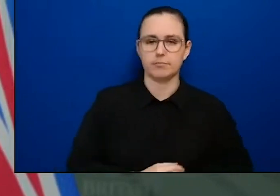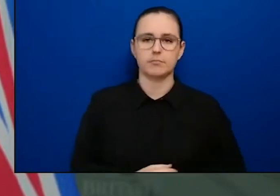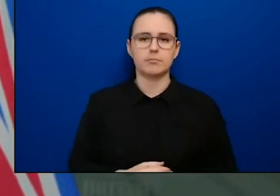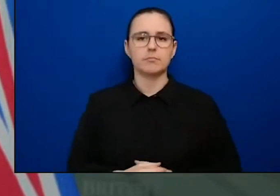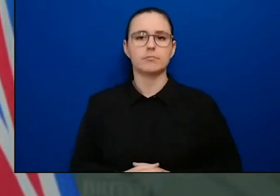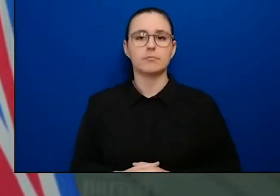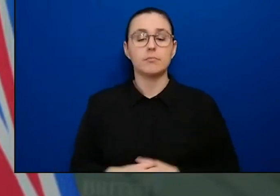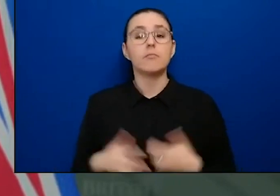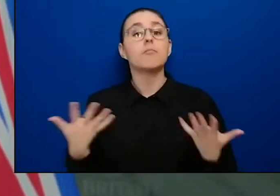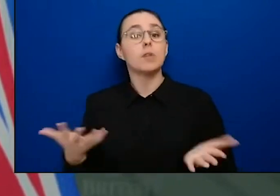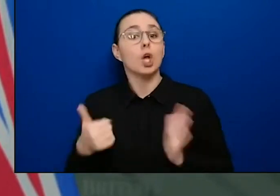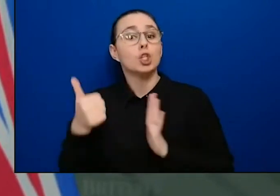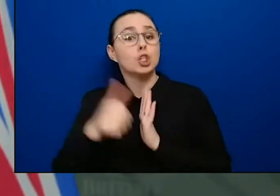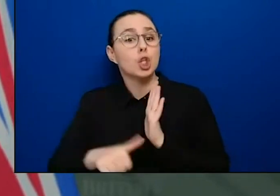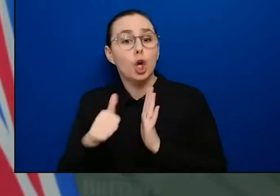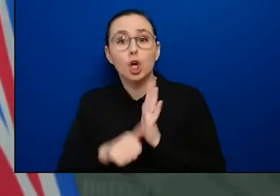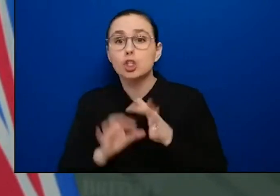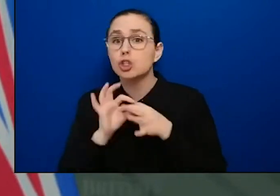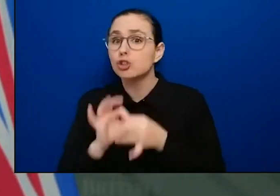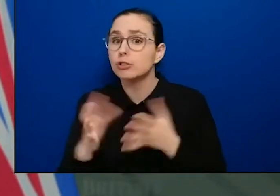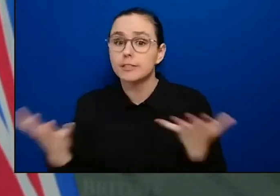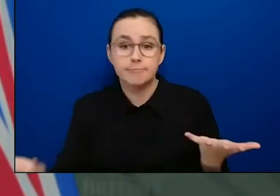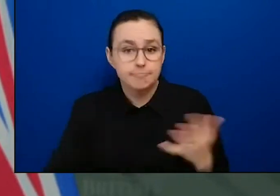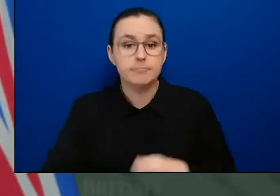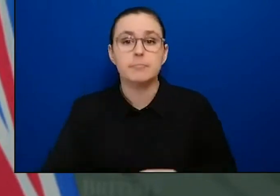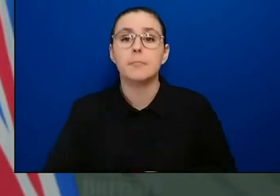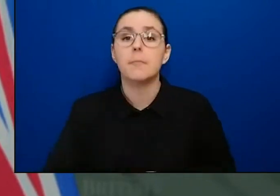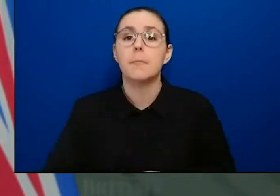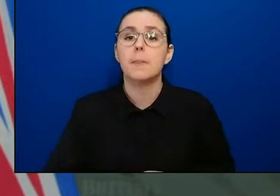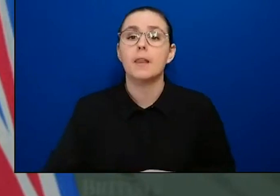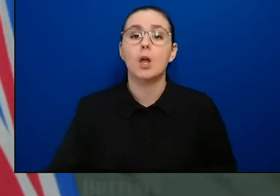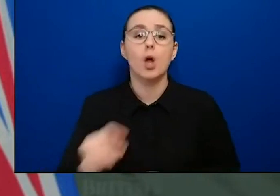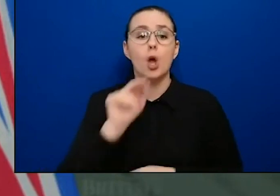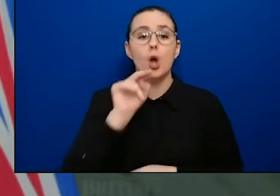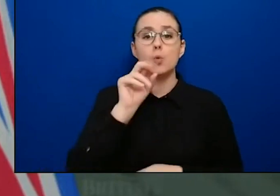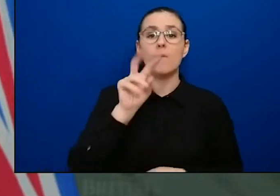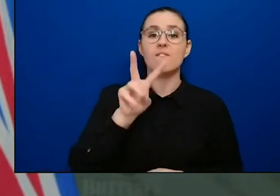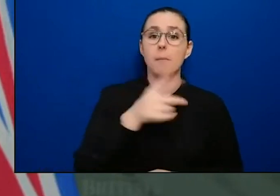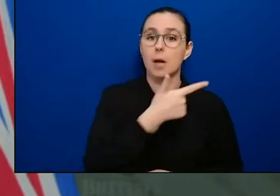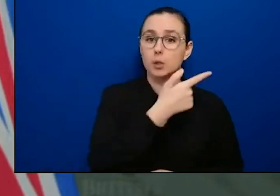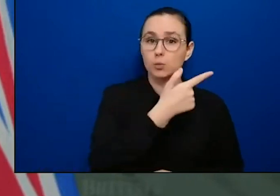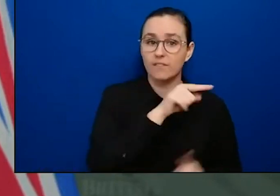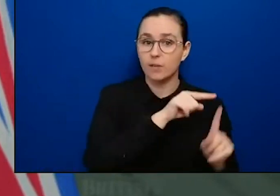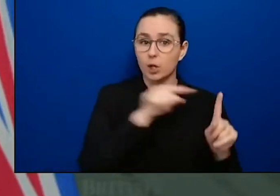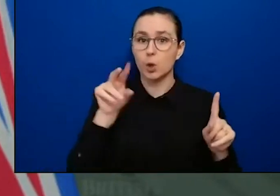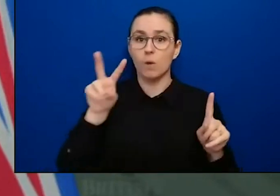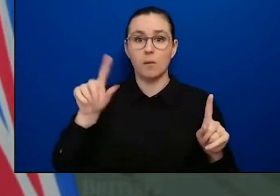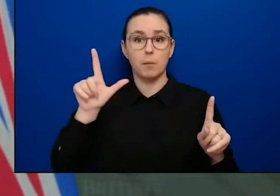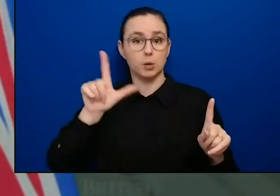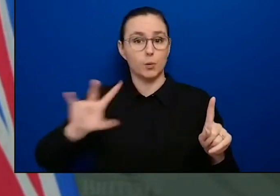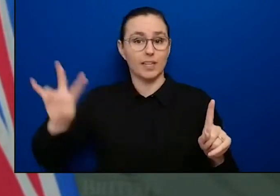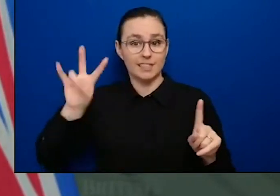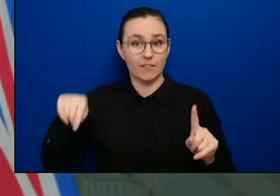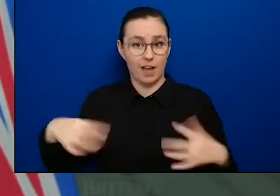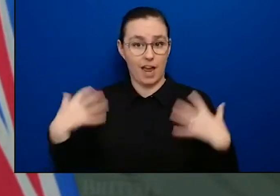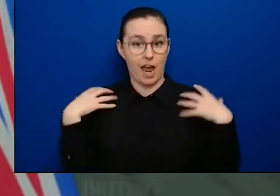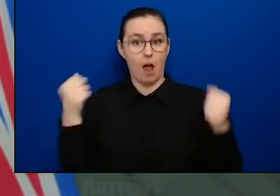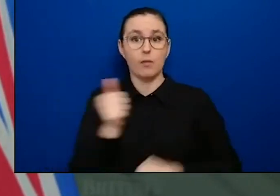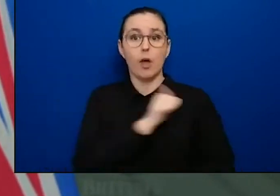surgeries, you'll note that from November 21st to November 27th, health authorities